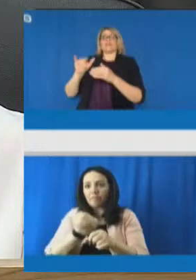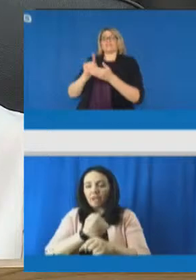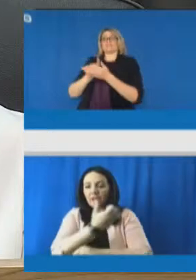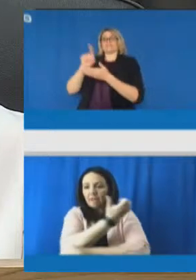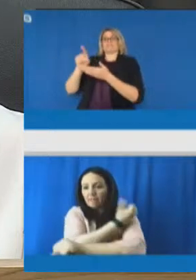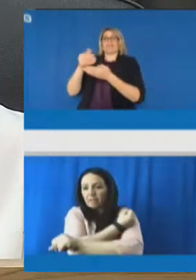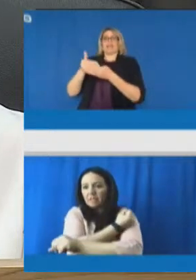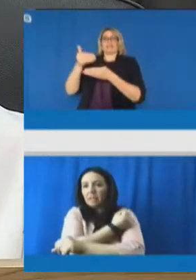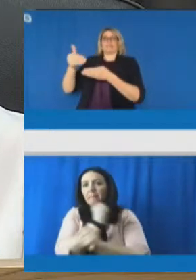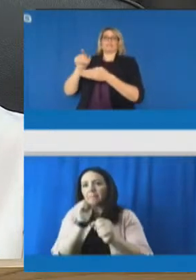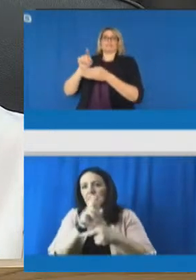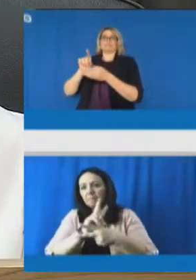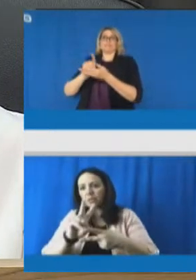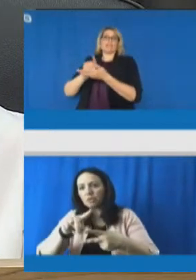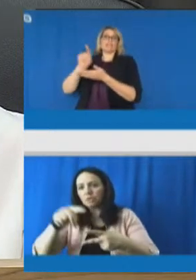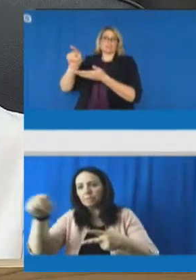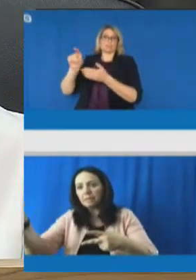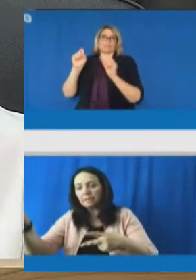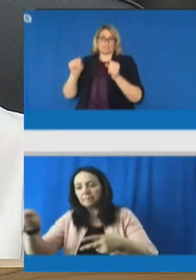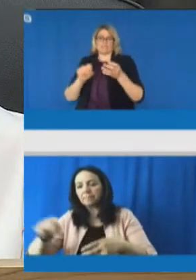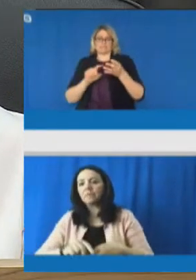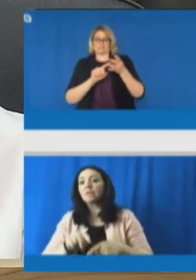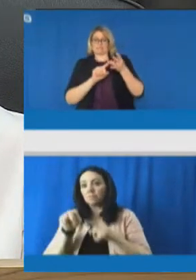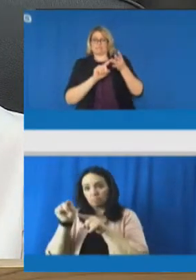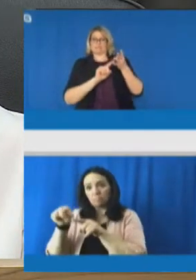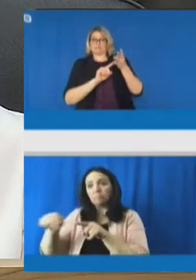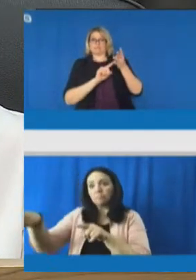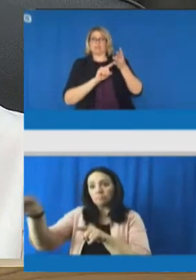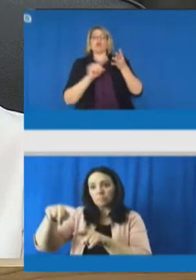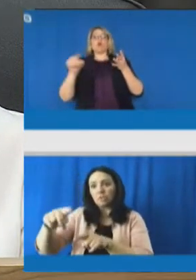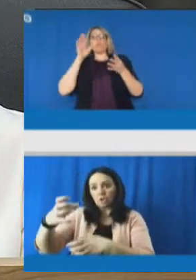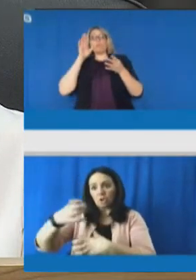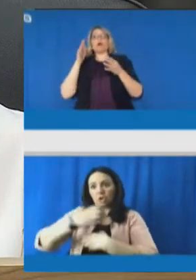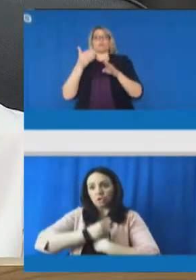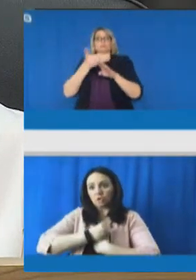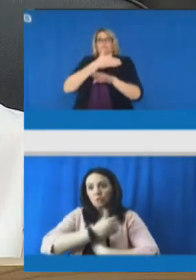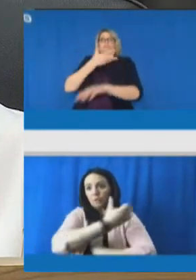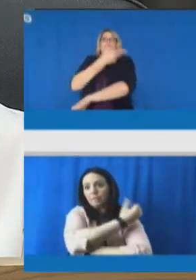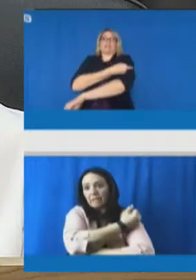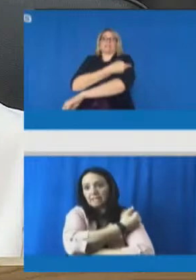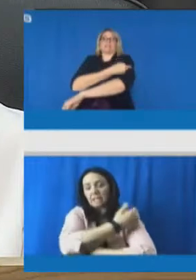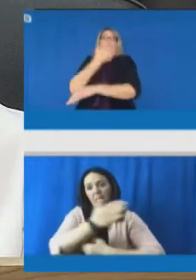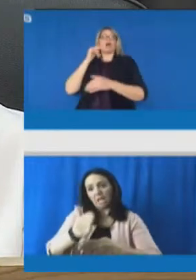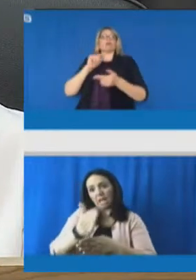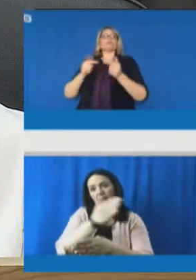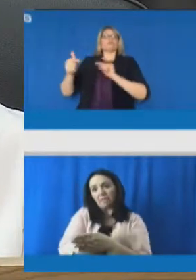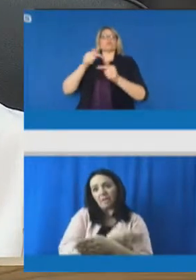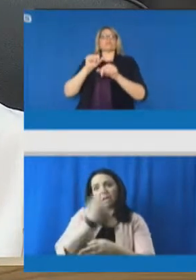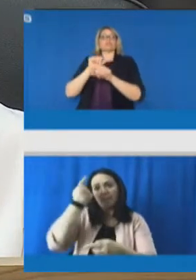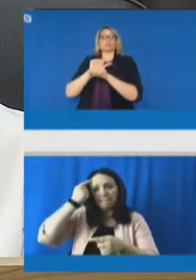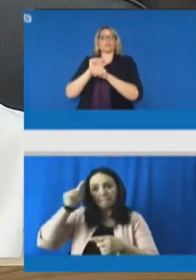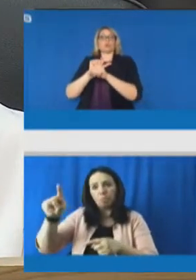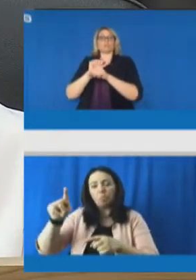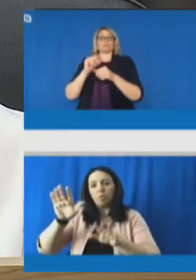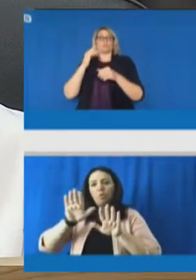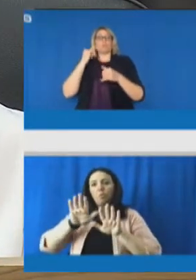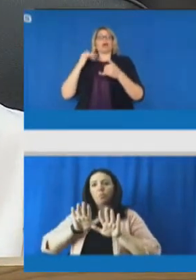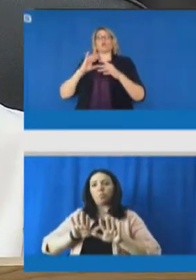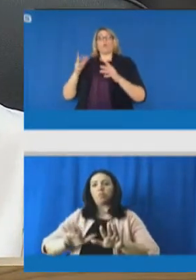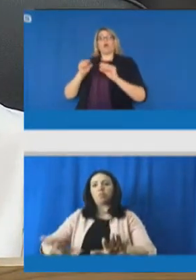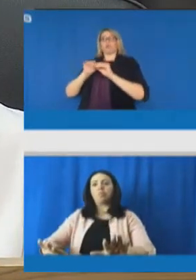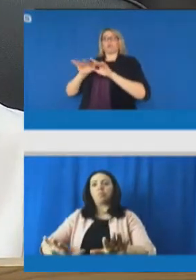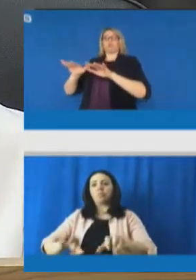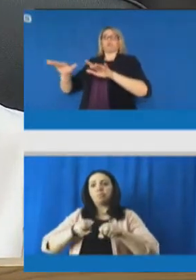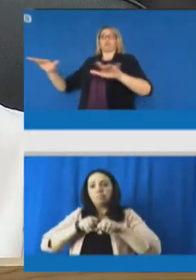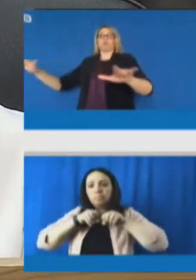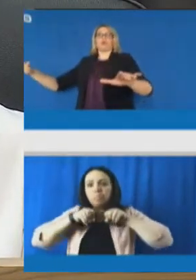And how those conversations will come. But I think today, as I've said earlier, the data changes so